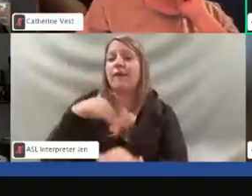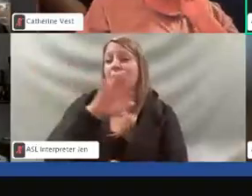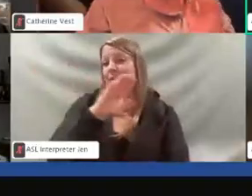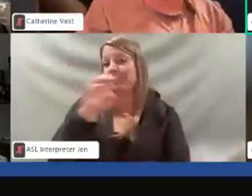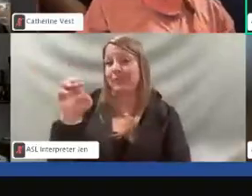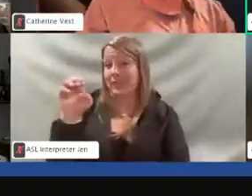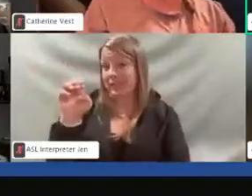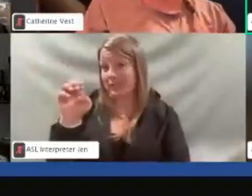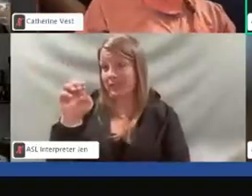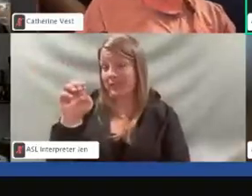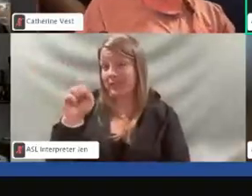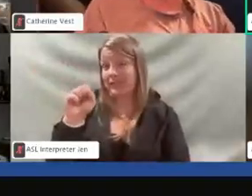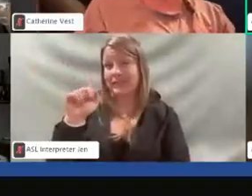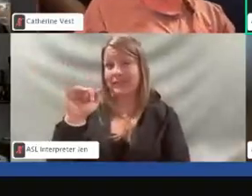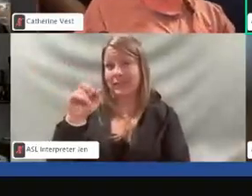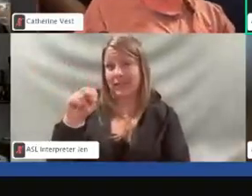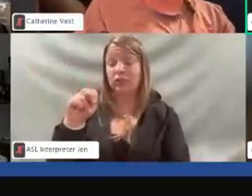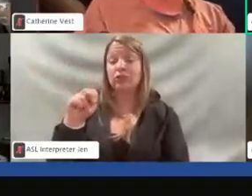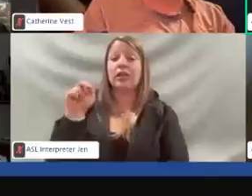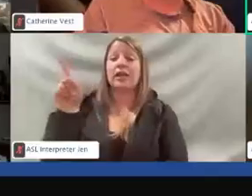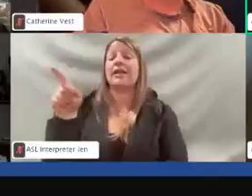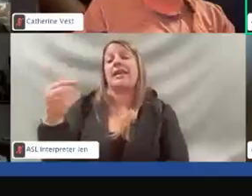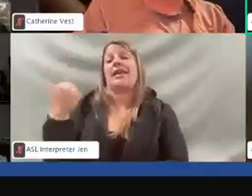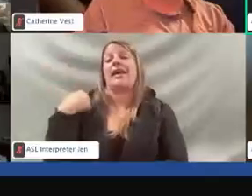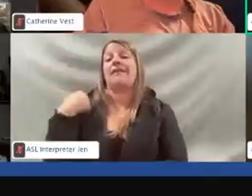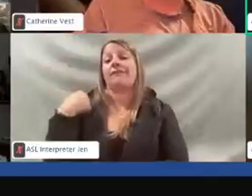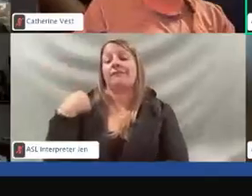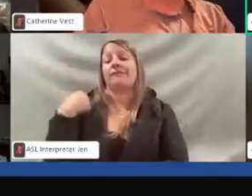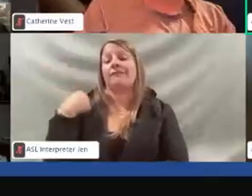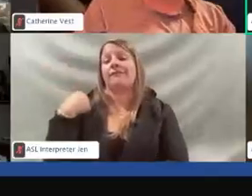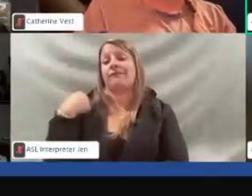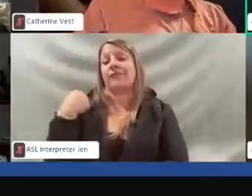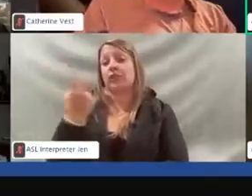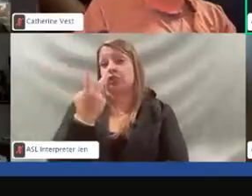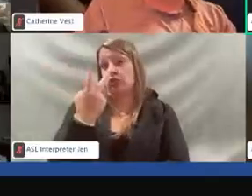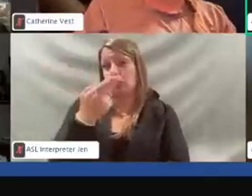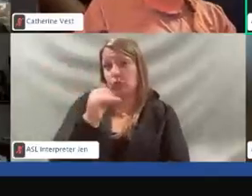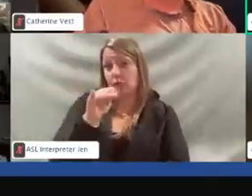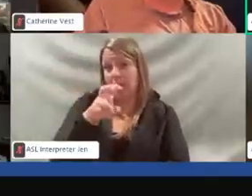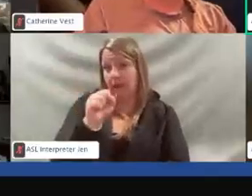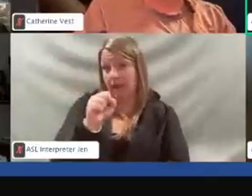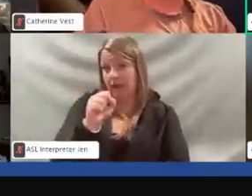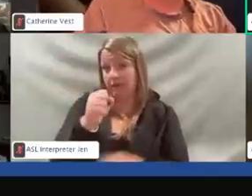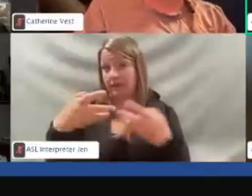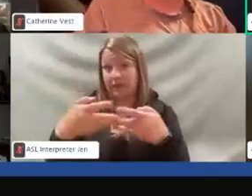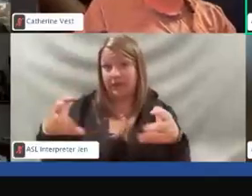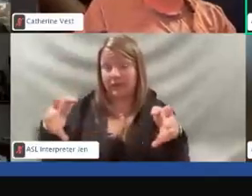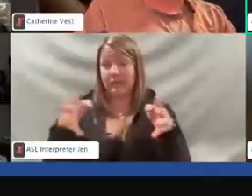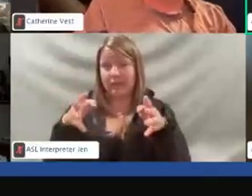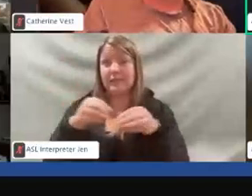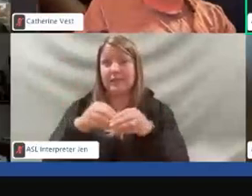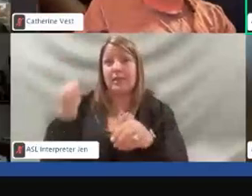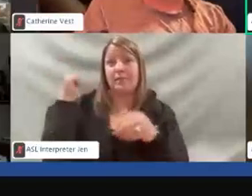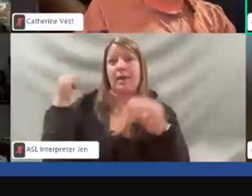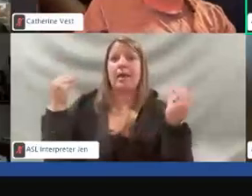station through the local beekeepers, and they keep, I think we have 2 hives out there fenced in at the back of the